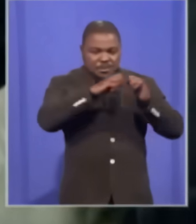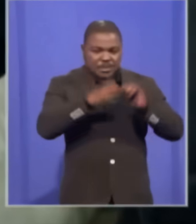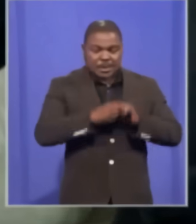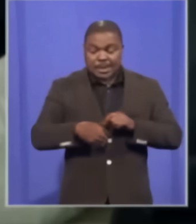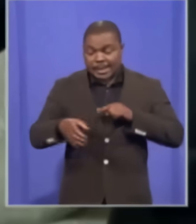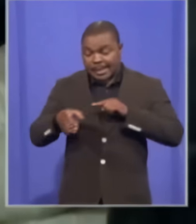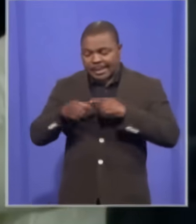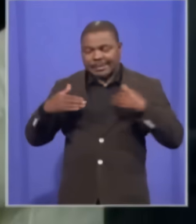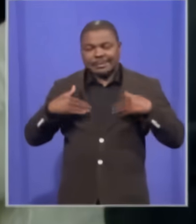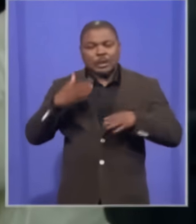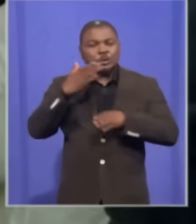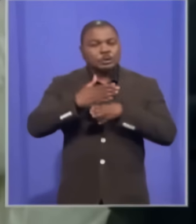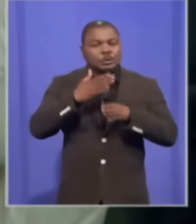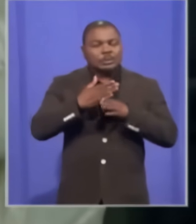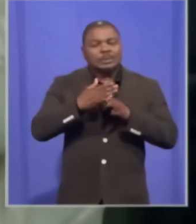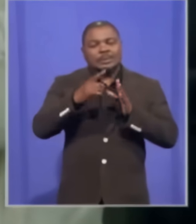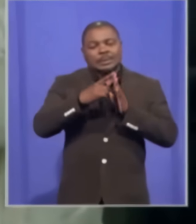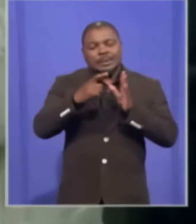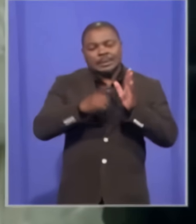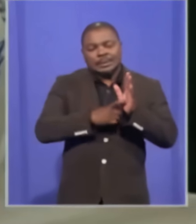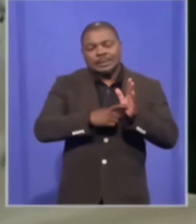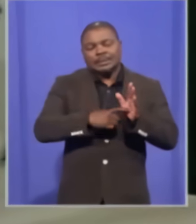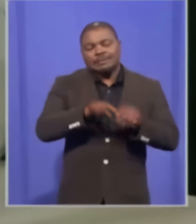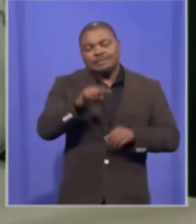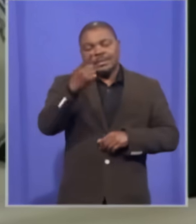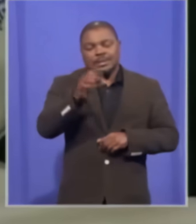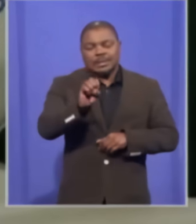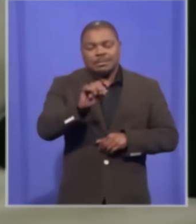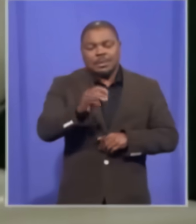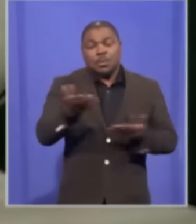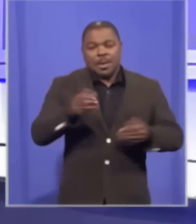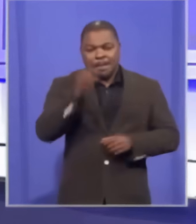dira mošomo ka la pele lewedi ka Pretoria.